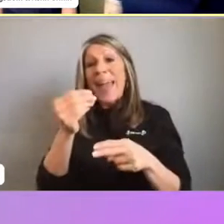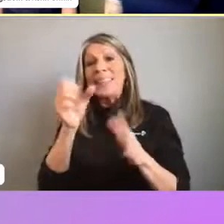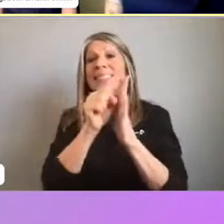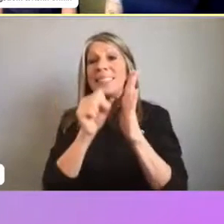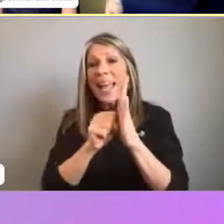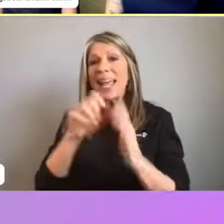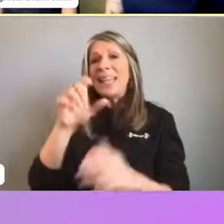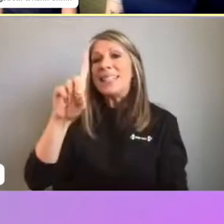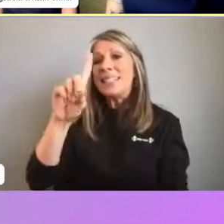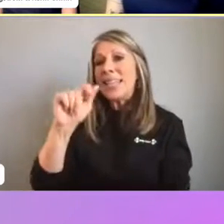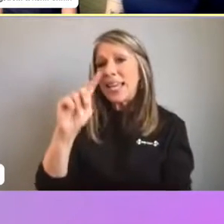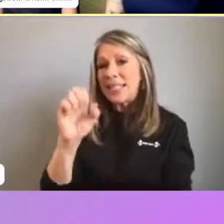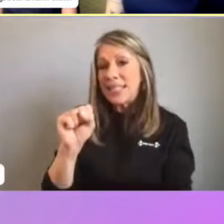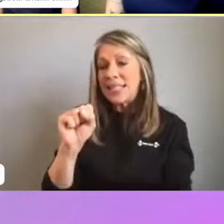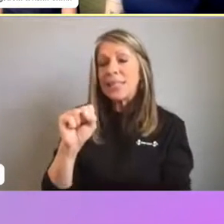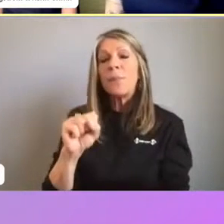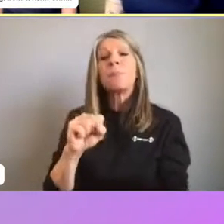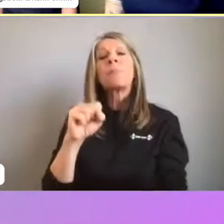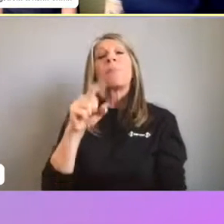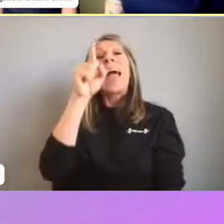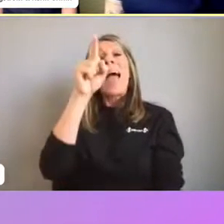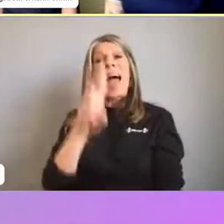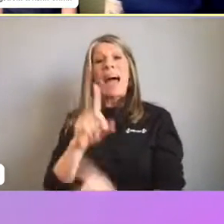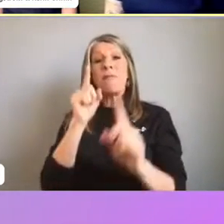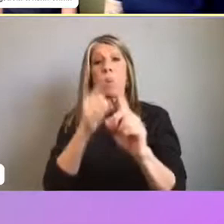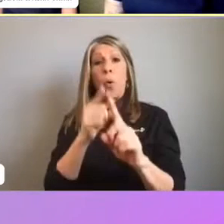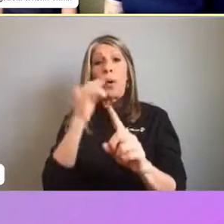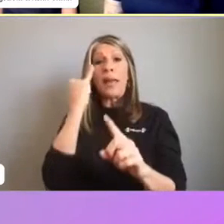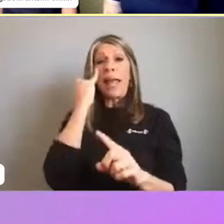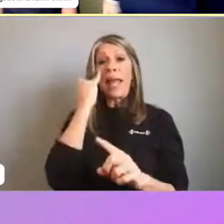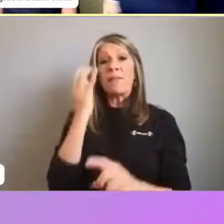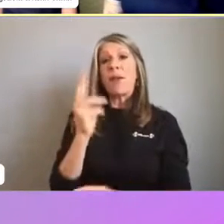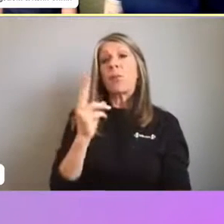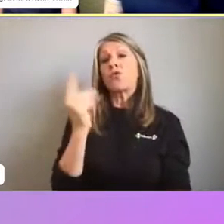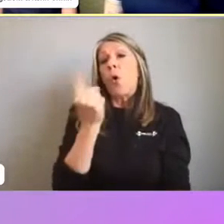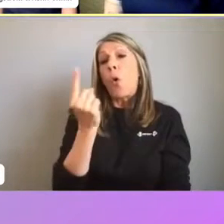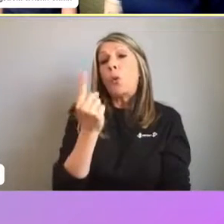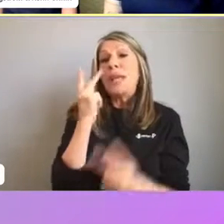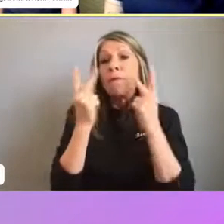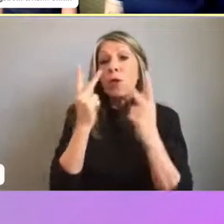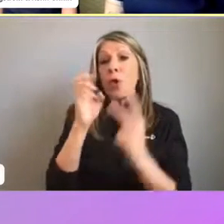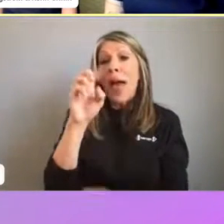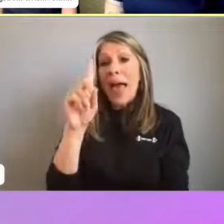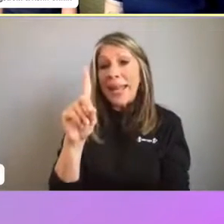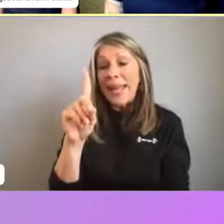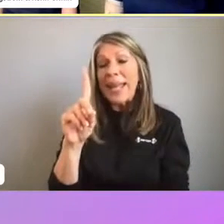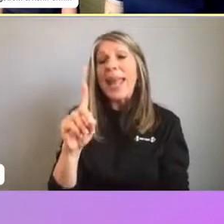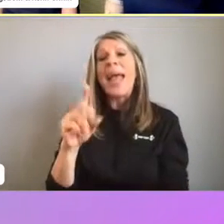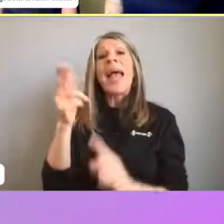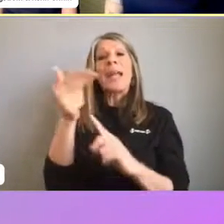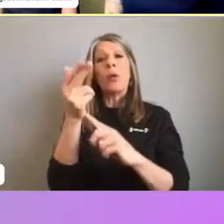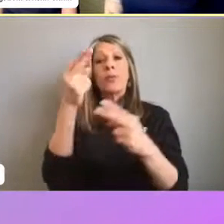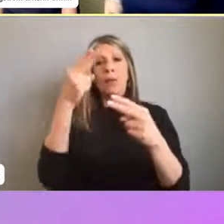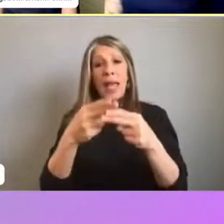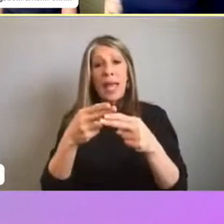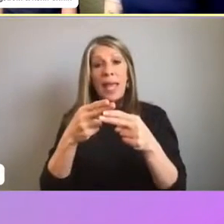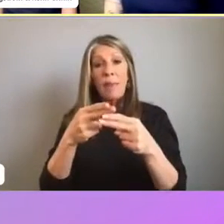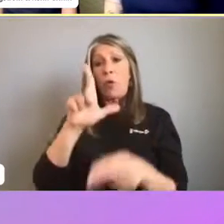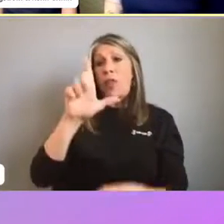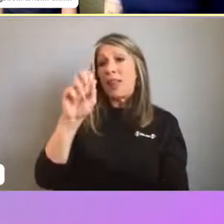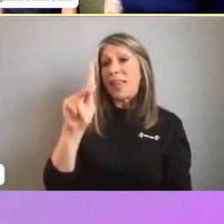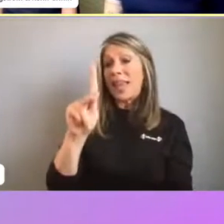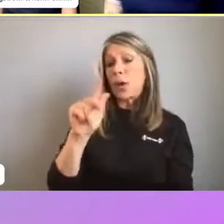We provided half points if the answers were only view, edit, and then hotel name, or the link text was not mentioned